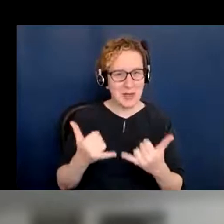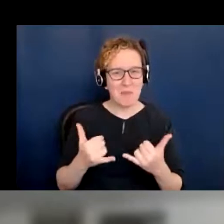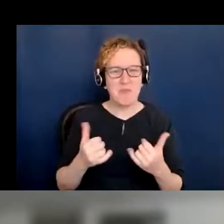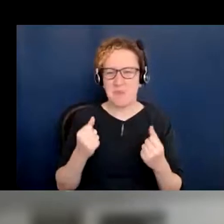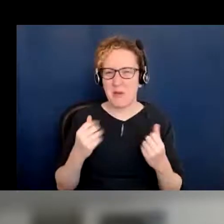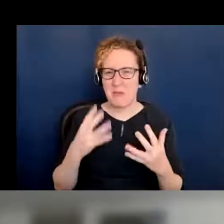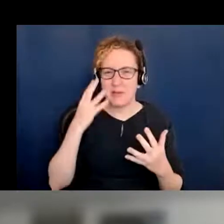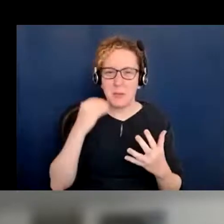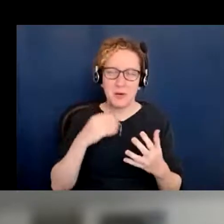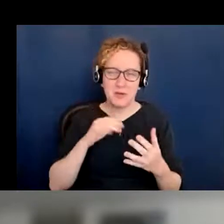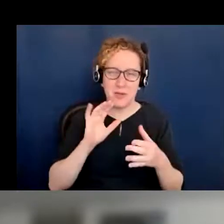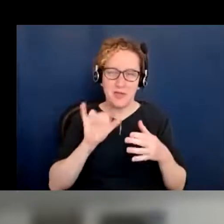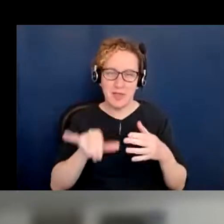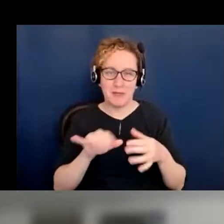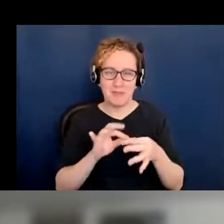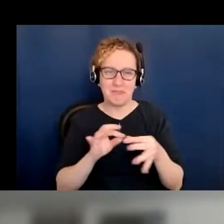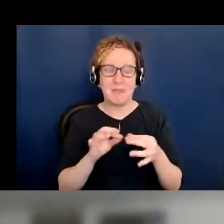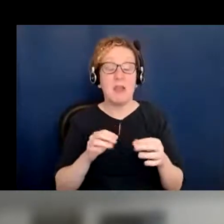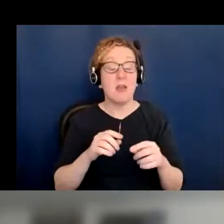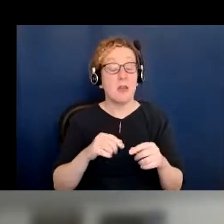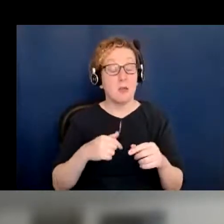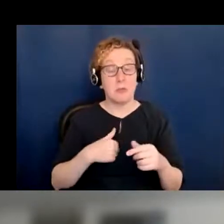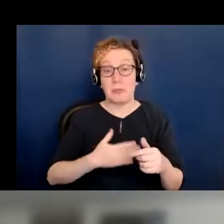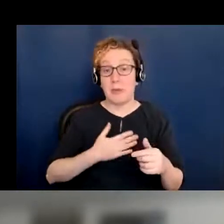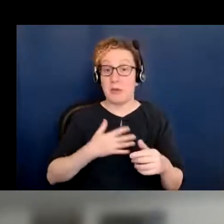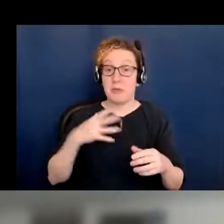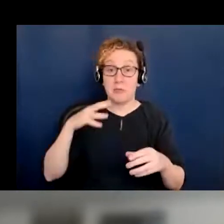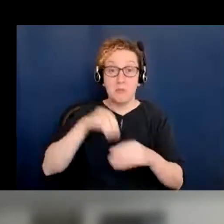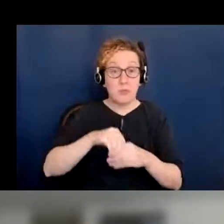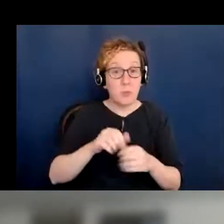some of what we've learned. Thanks.